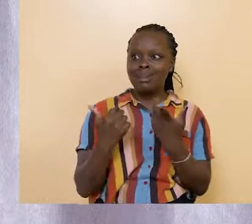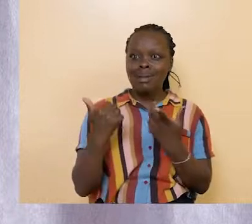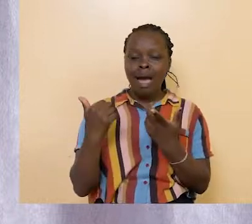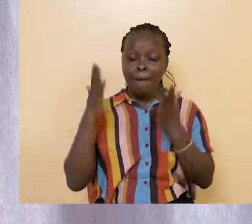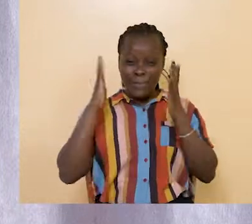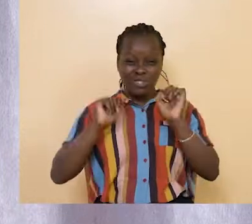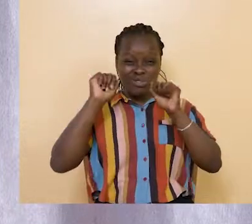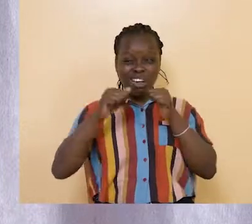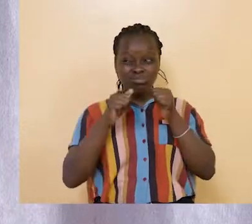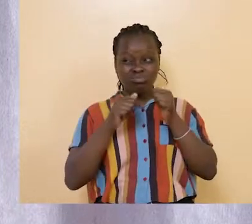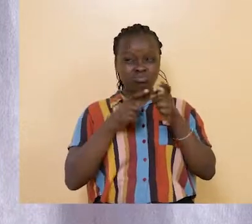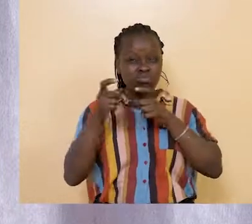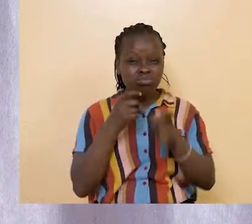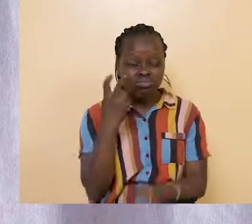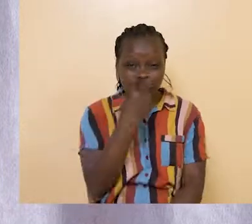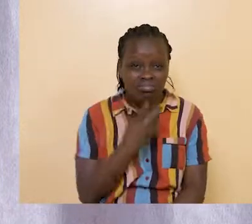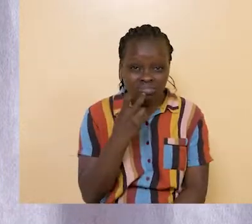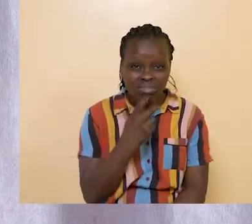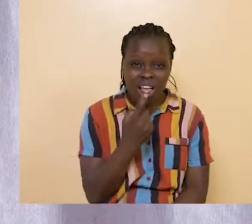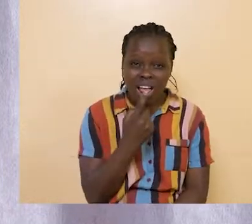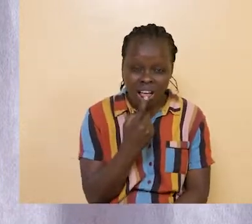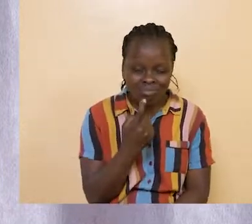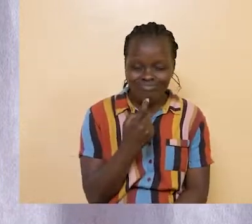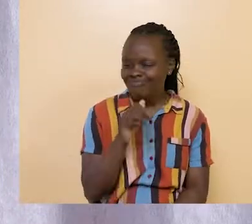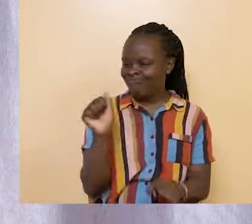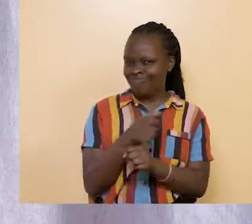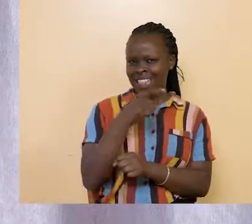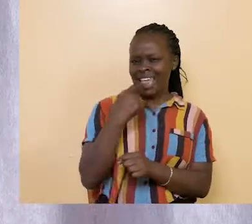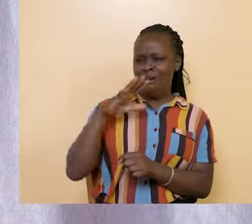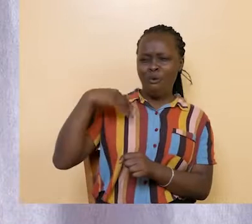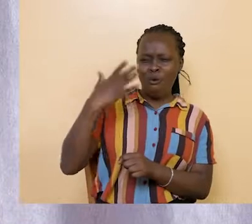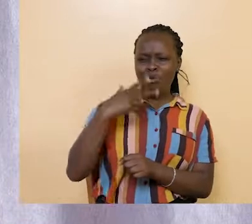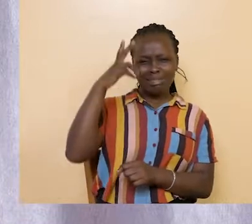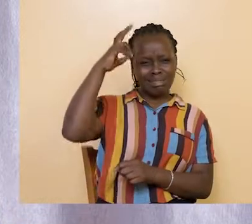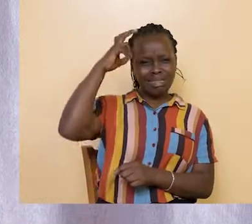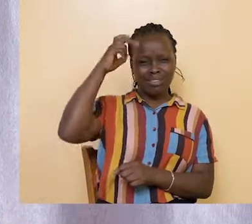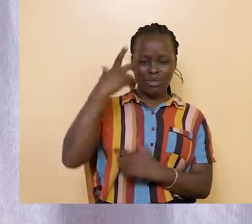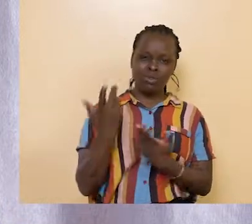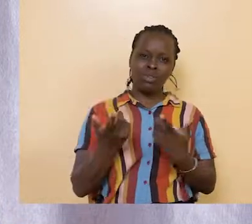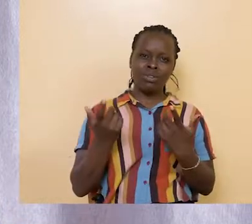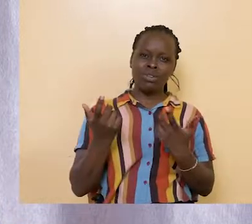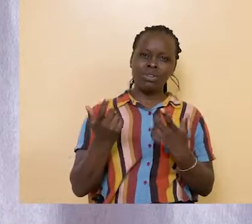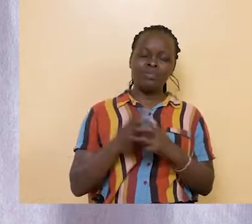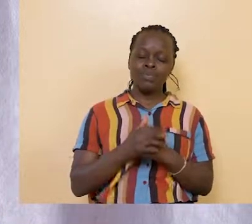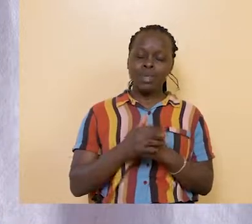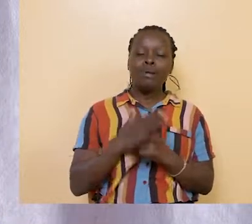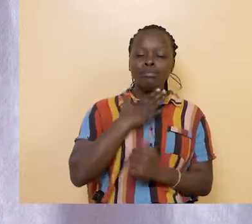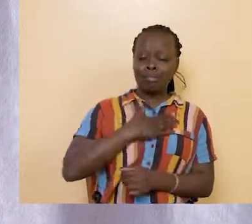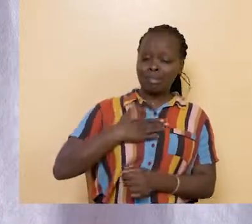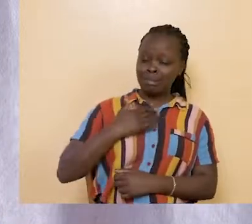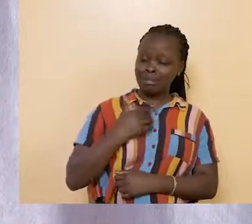human can tame the tongue. It is a restless evil full of deadly poison.